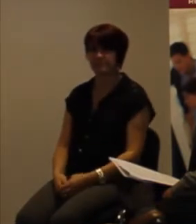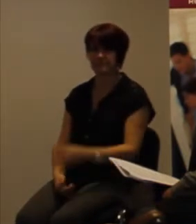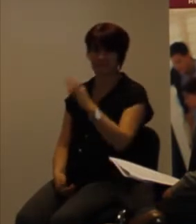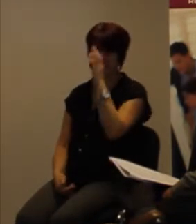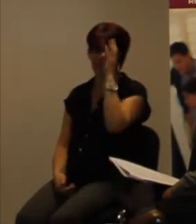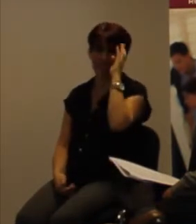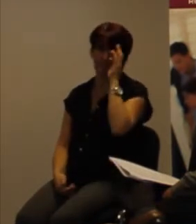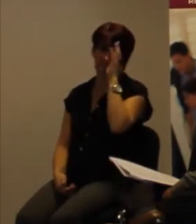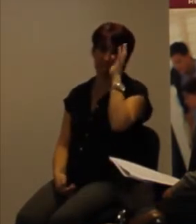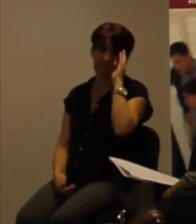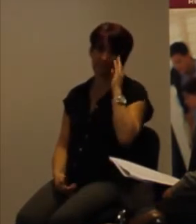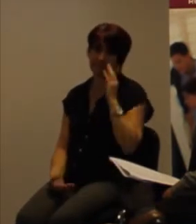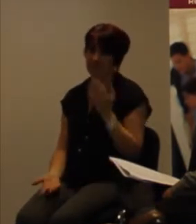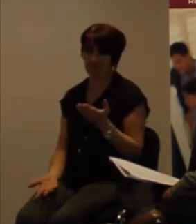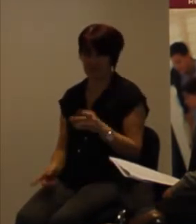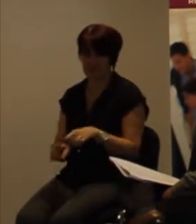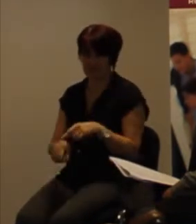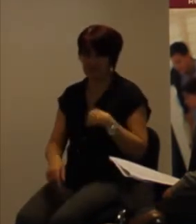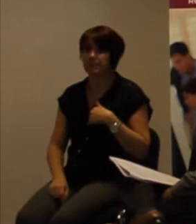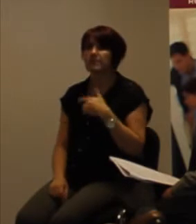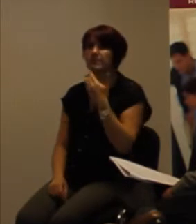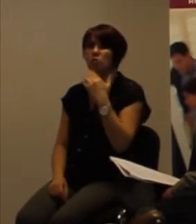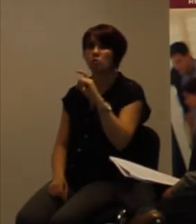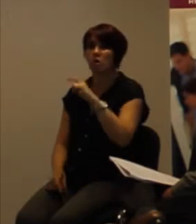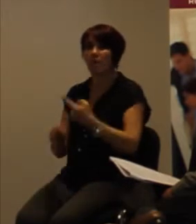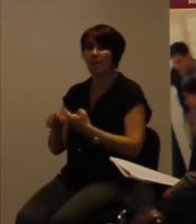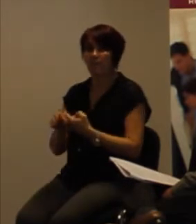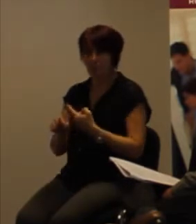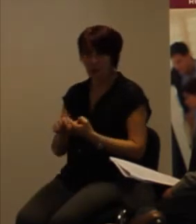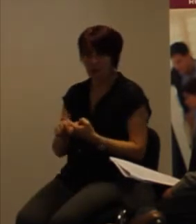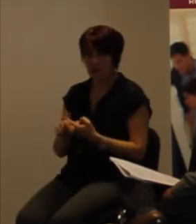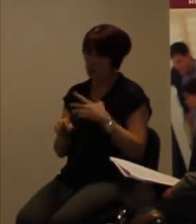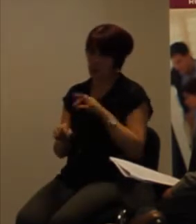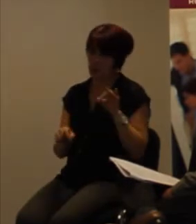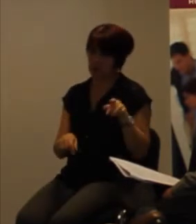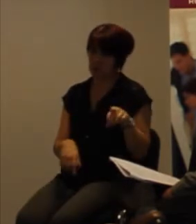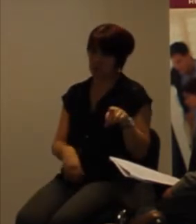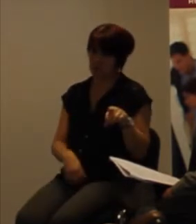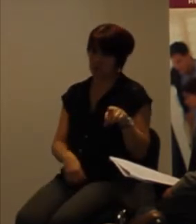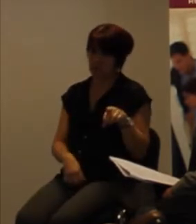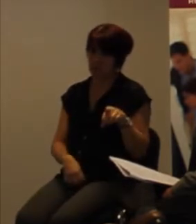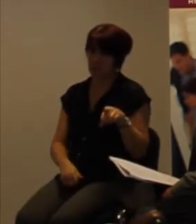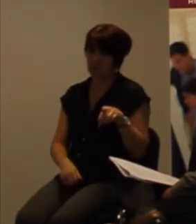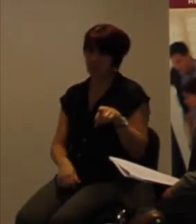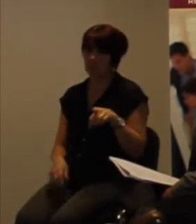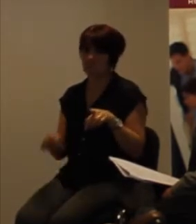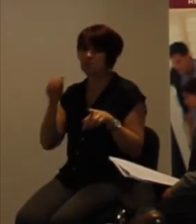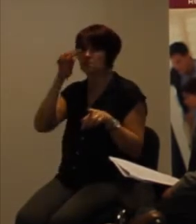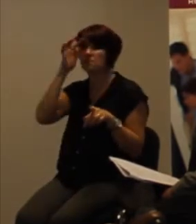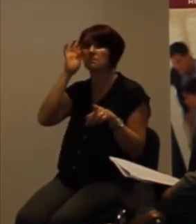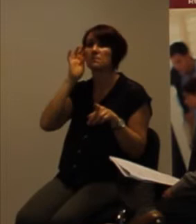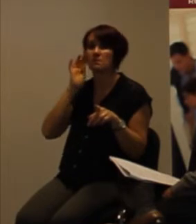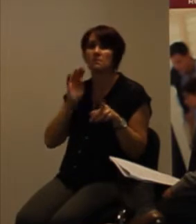Okay, use of coloured paper. We can modify assessment materials to change the colour from white to yellow or whatever, which